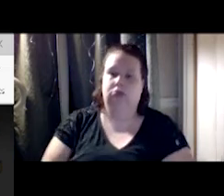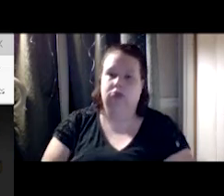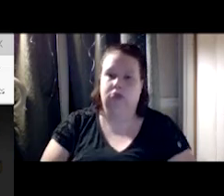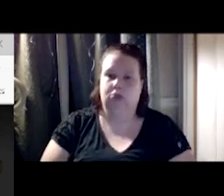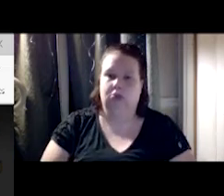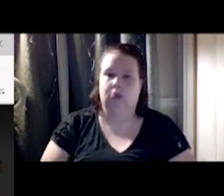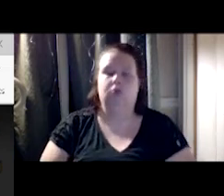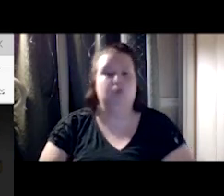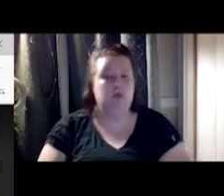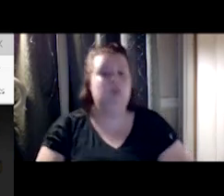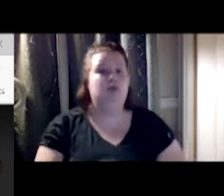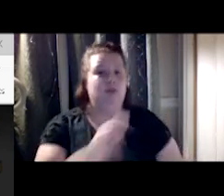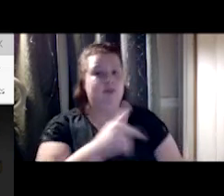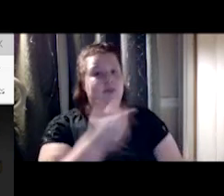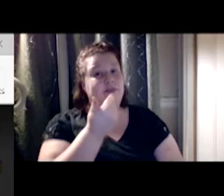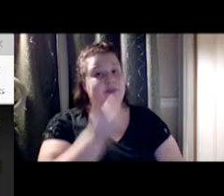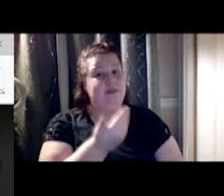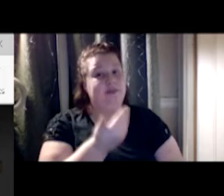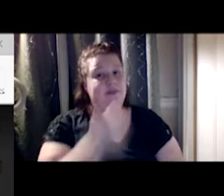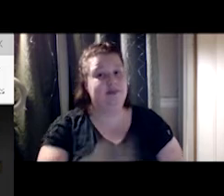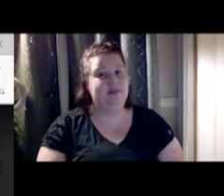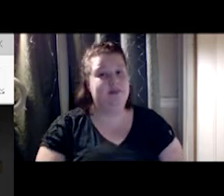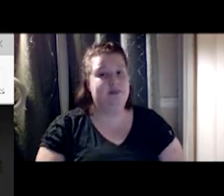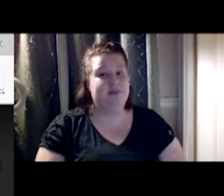Got you. Thank you.